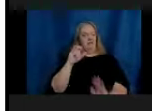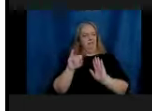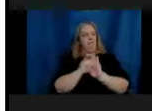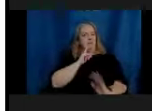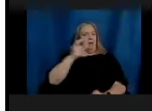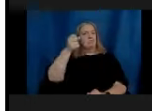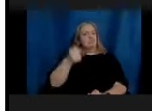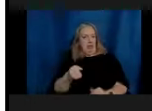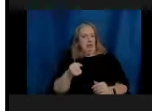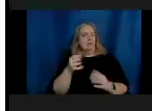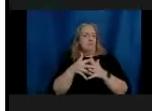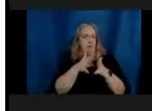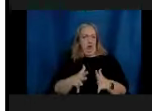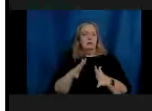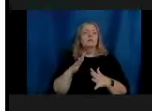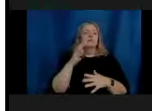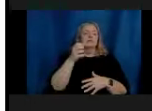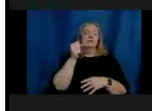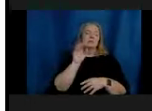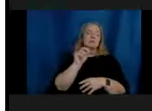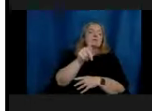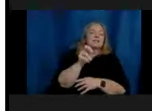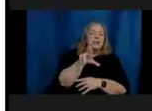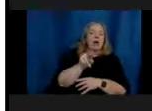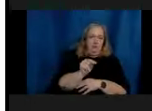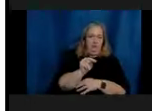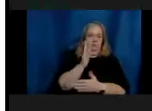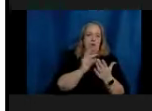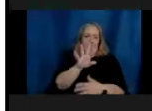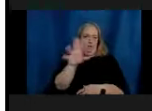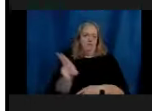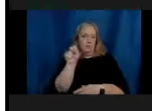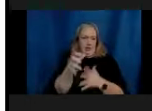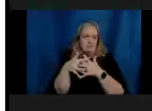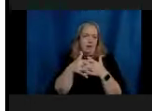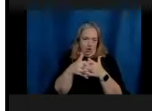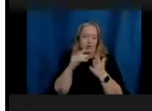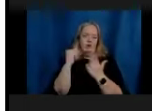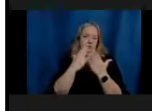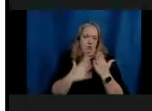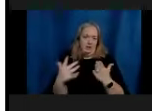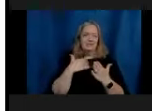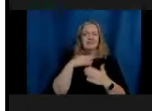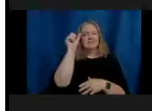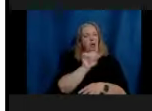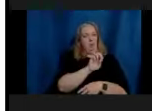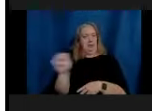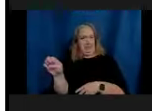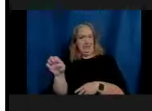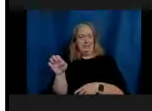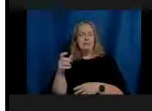of my work up to this point has been based around the Southeast of the United States. And I really wanted to understand other parts